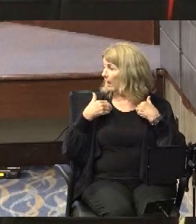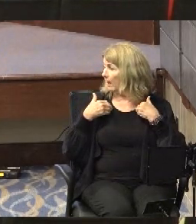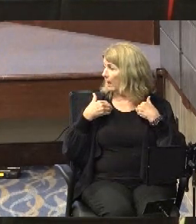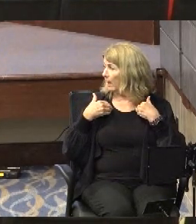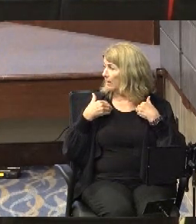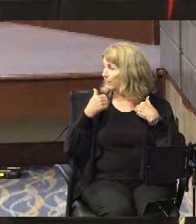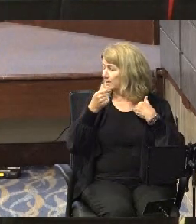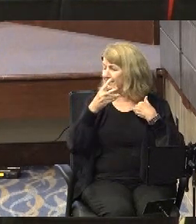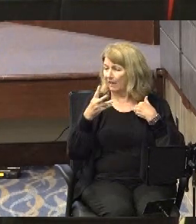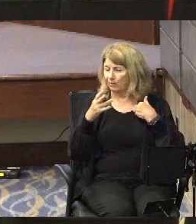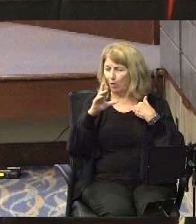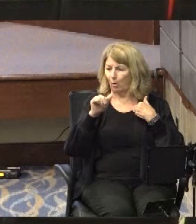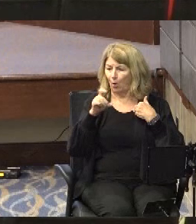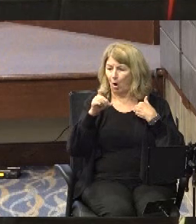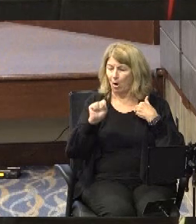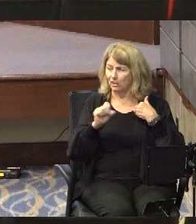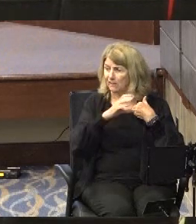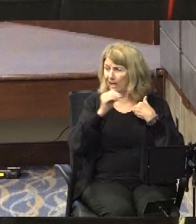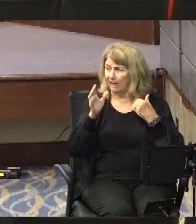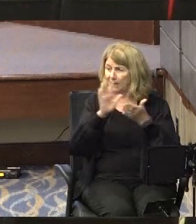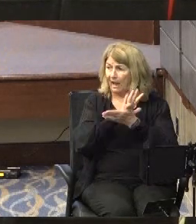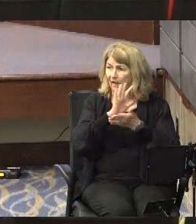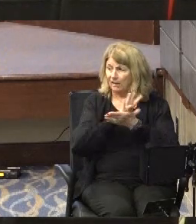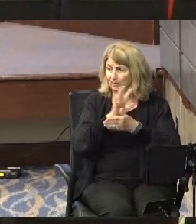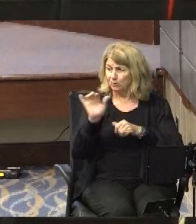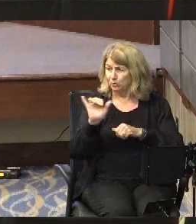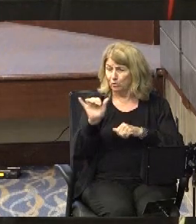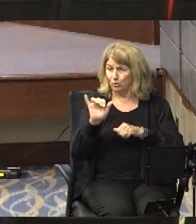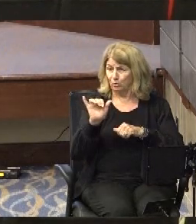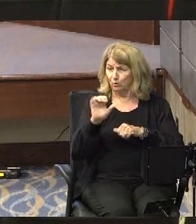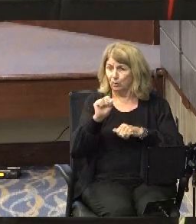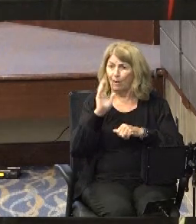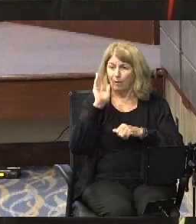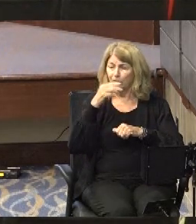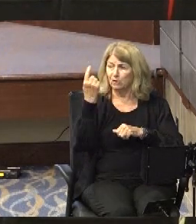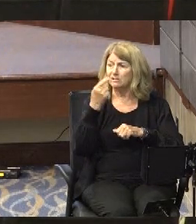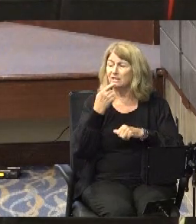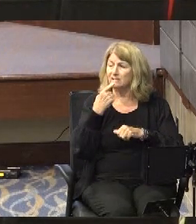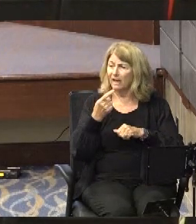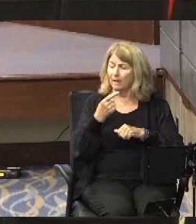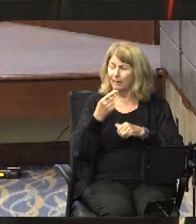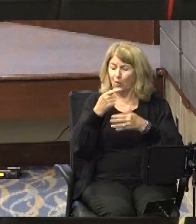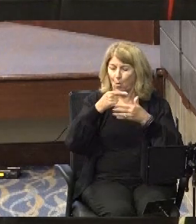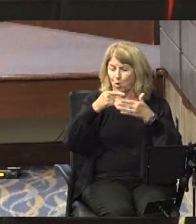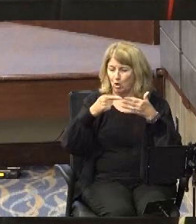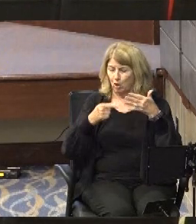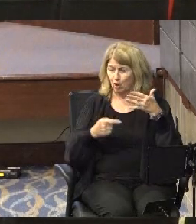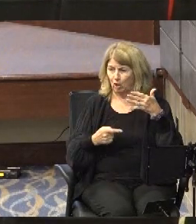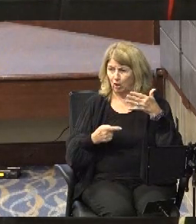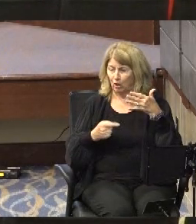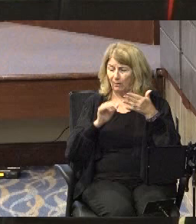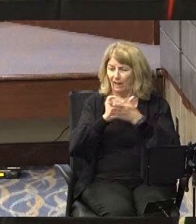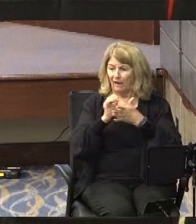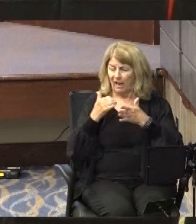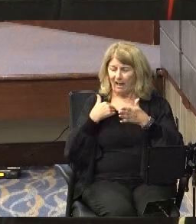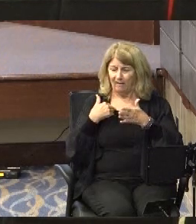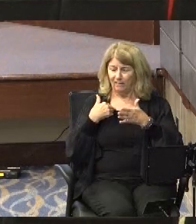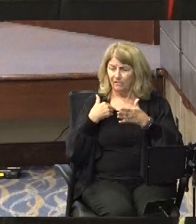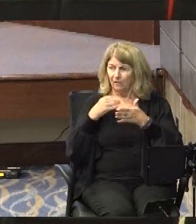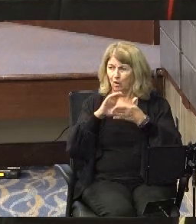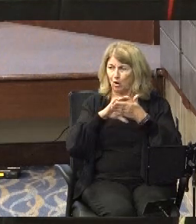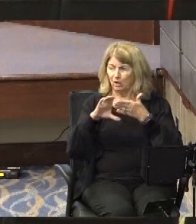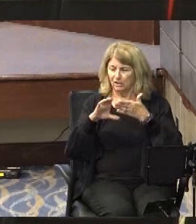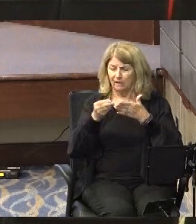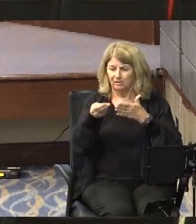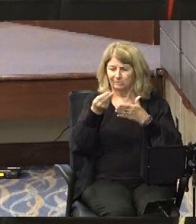of cards and handouts as well, and so I'll just call them kind of in the order that I've got, that I received them